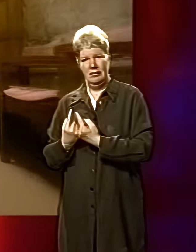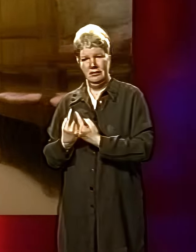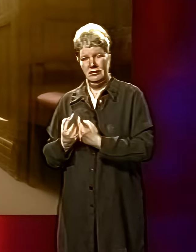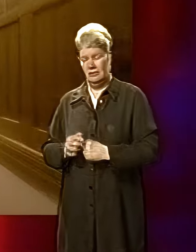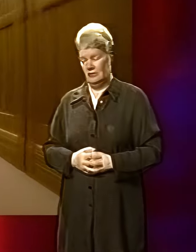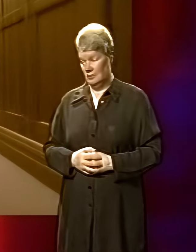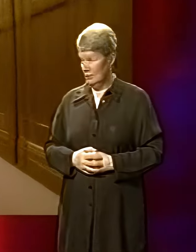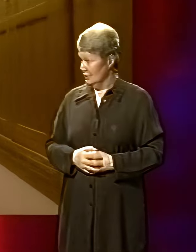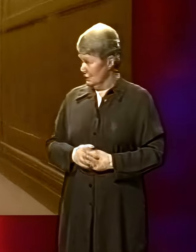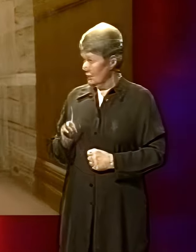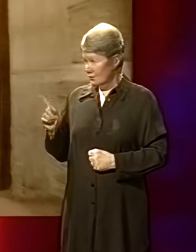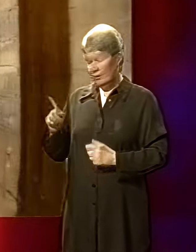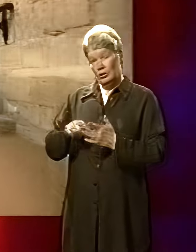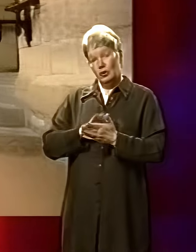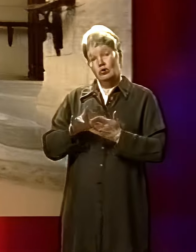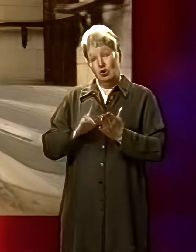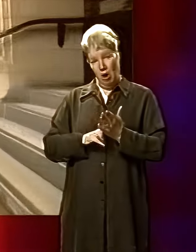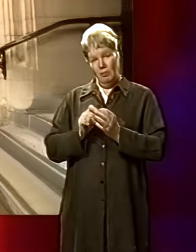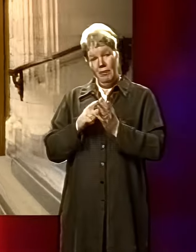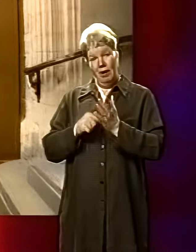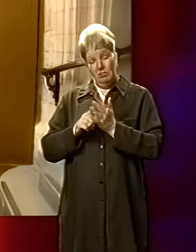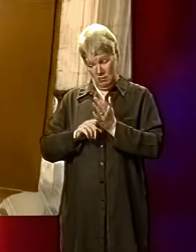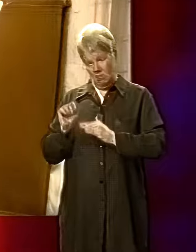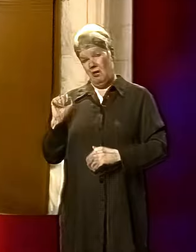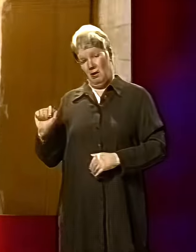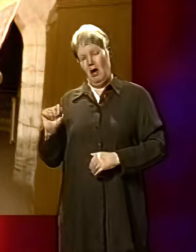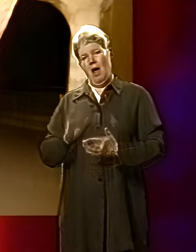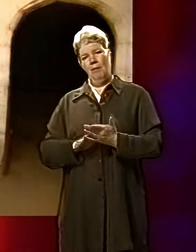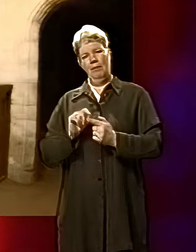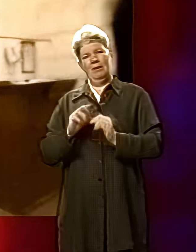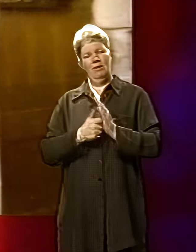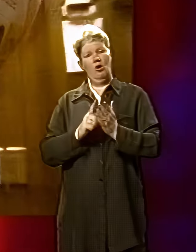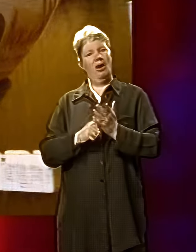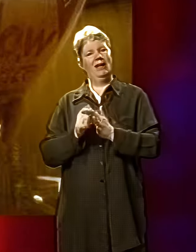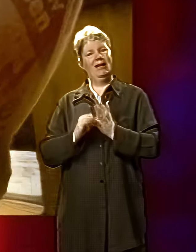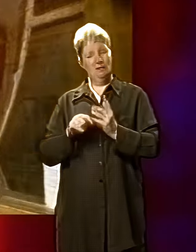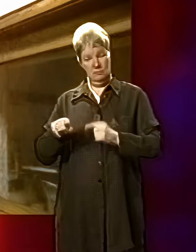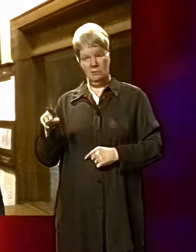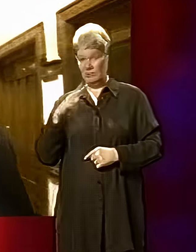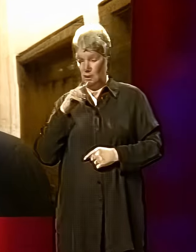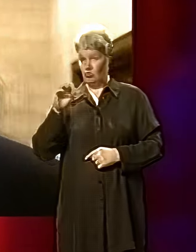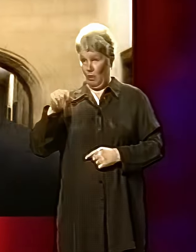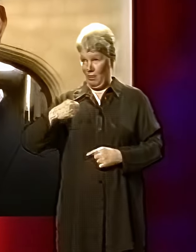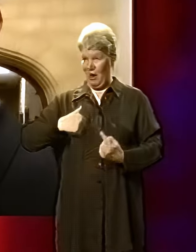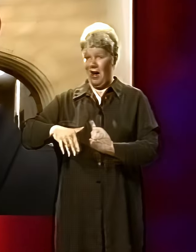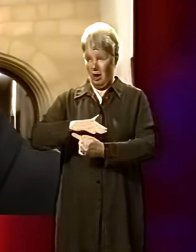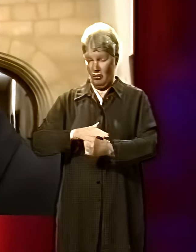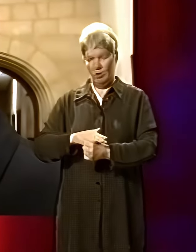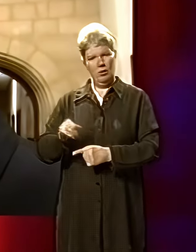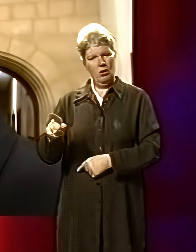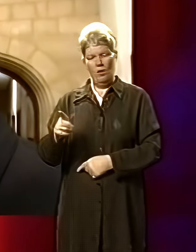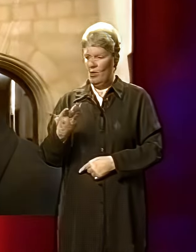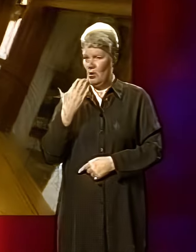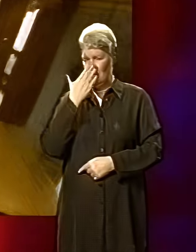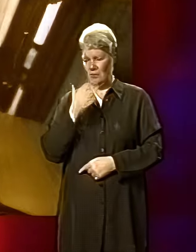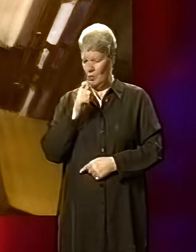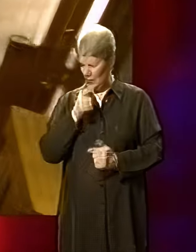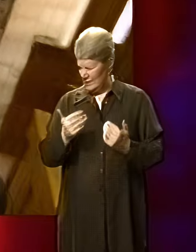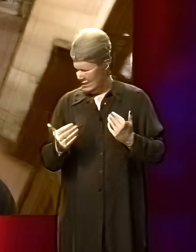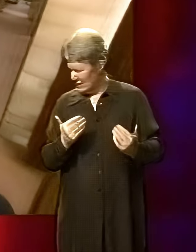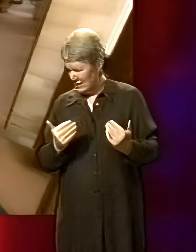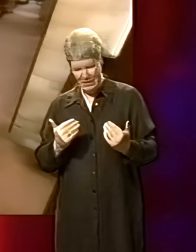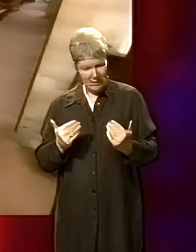John Battle is the MP for Leeds West. There's a Brighthouse store in the heart of his constituency. He says it's there to deliberately target those who are